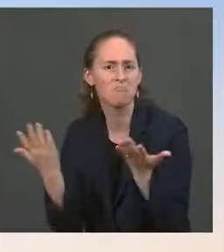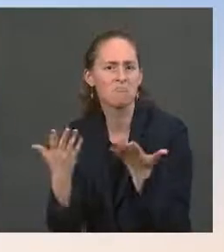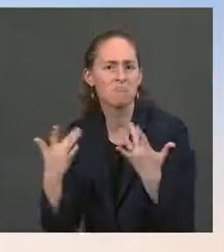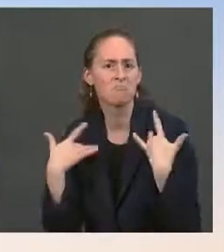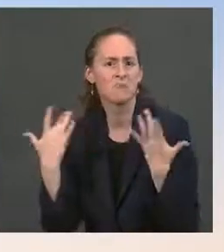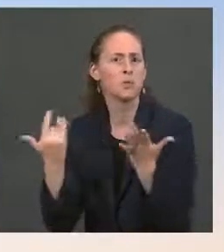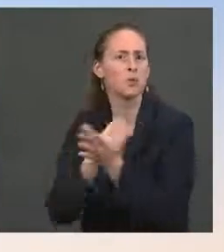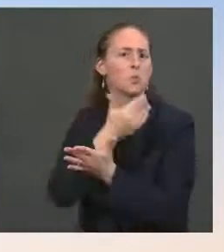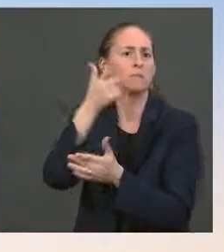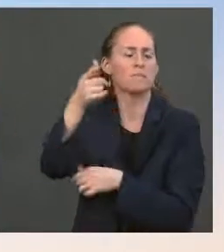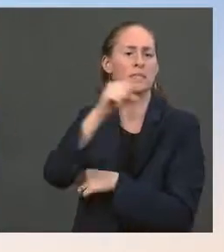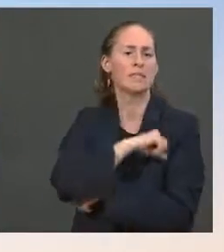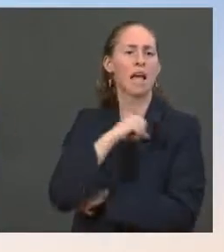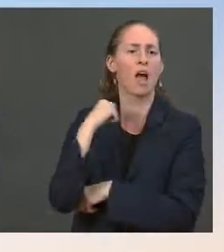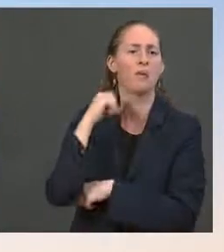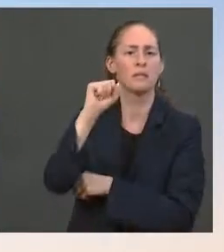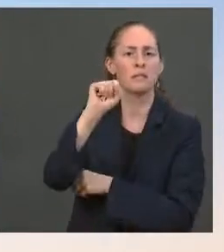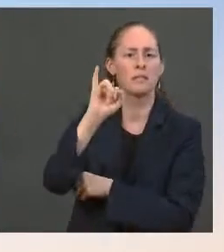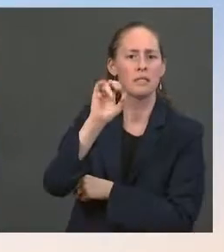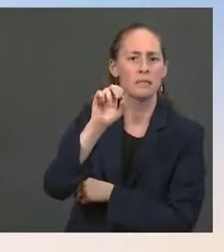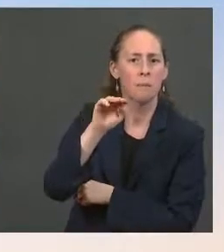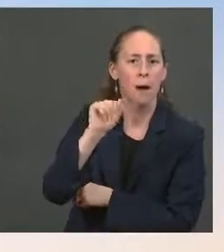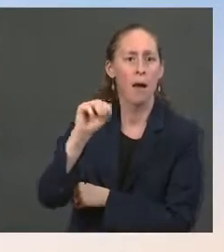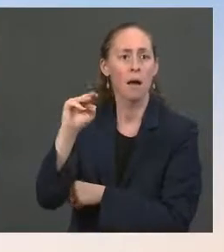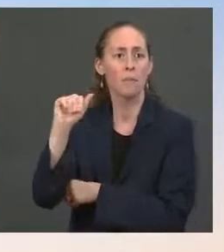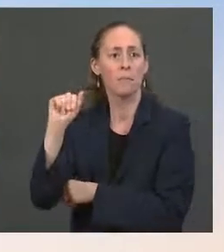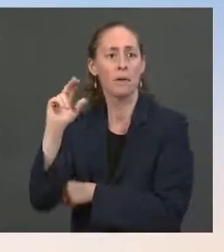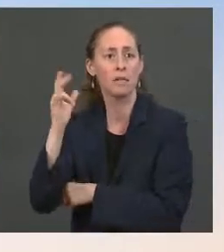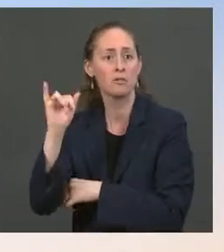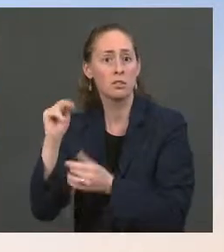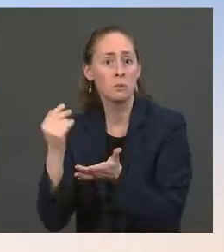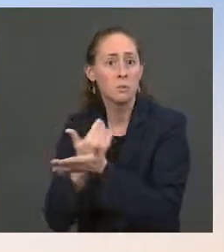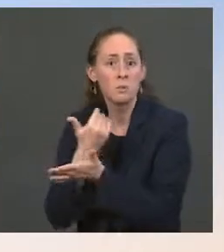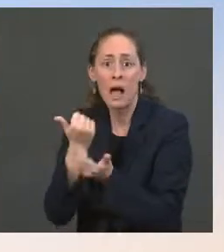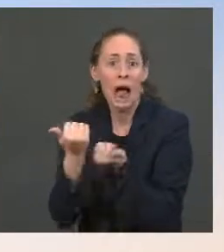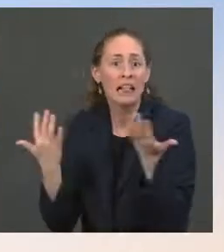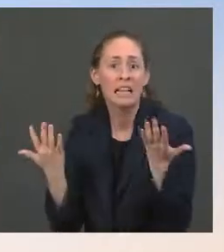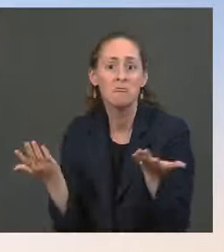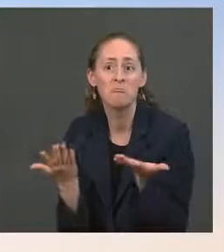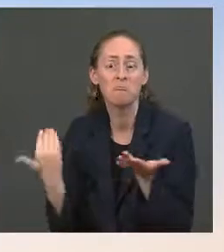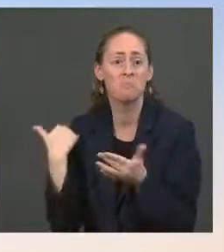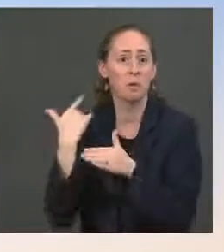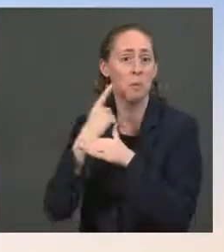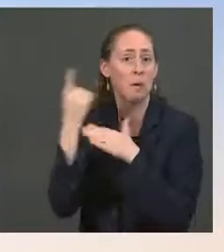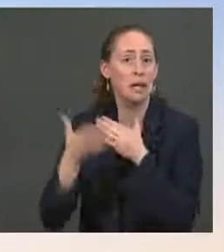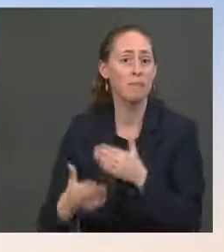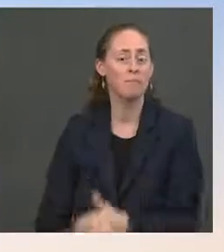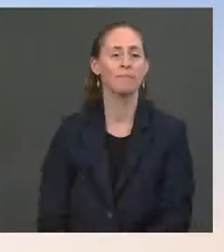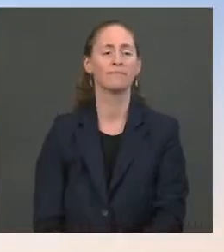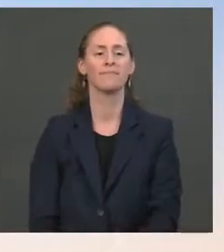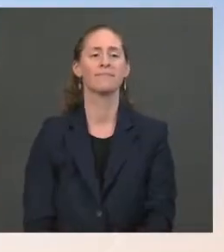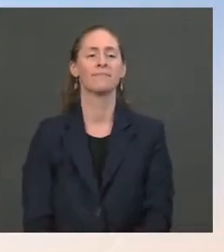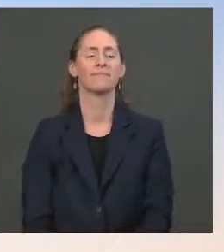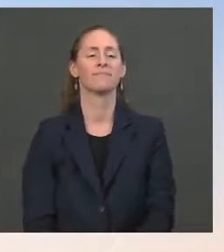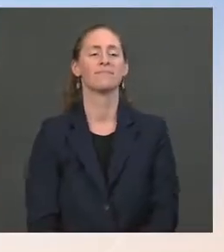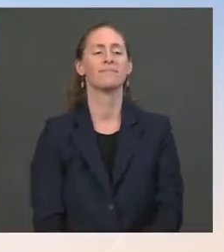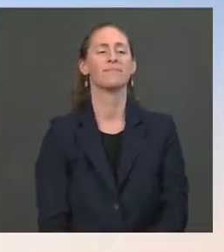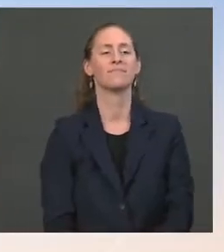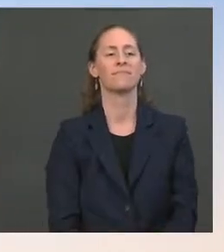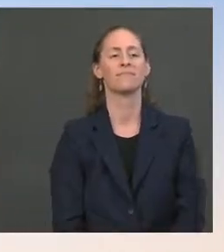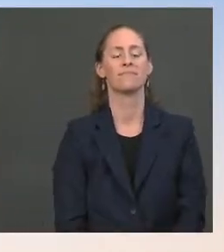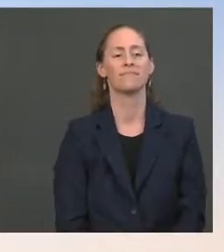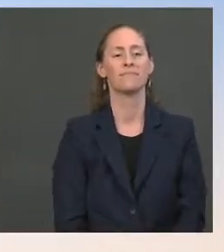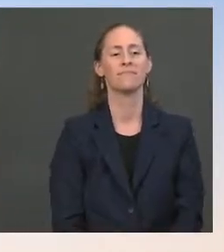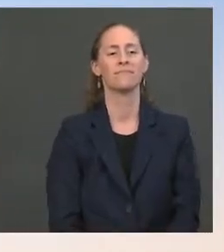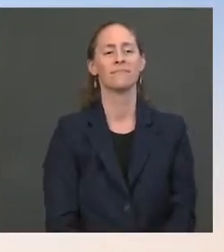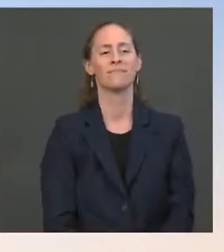weekend? And if so, can you tell us a little bit more about it? Well, I can tell you that the president is going to have a